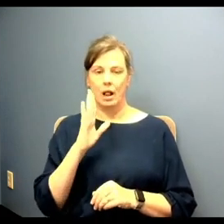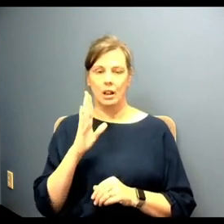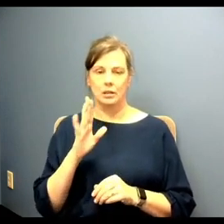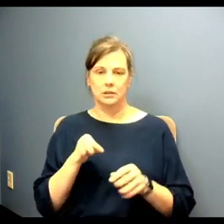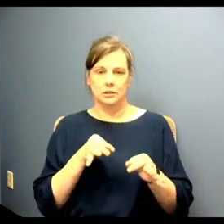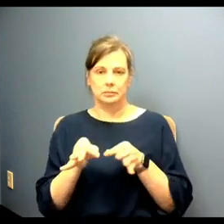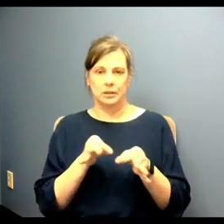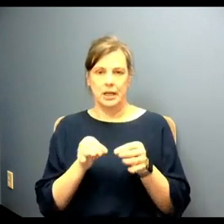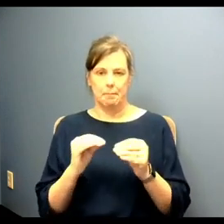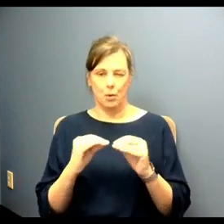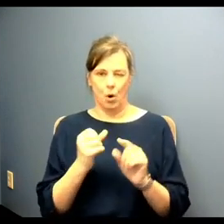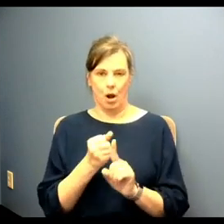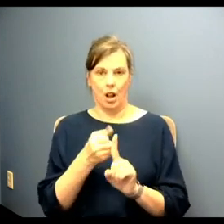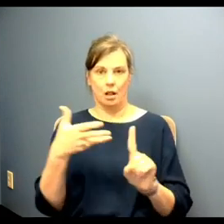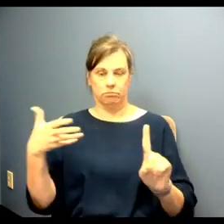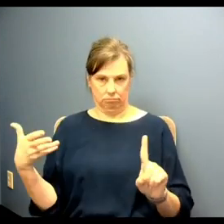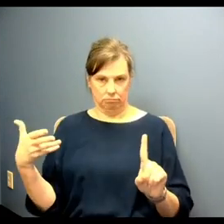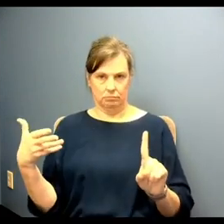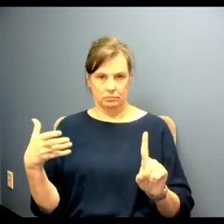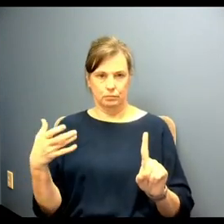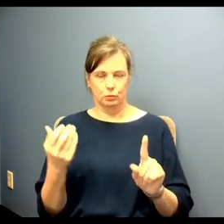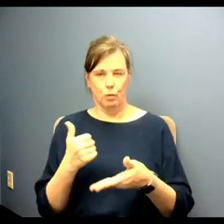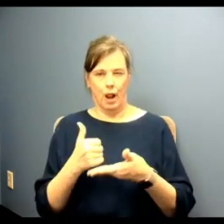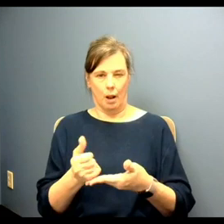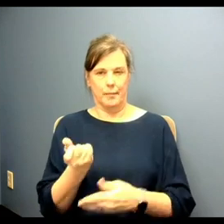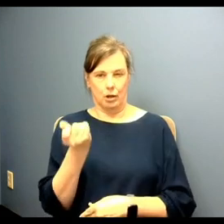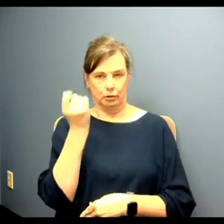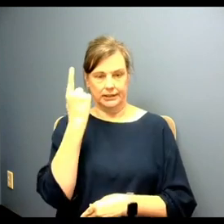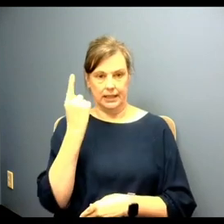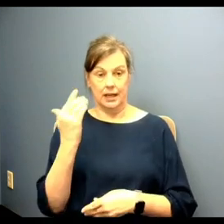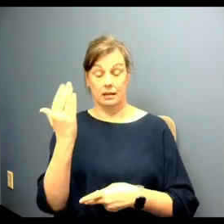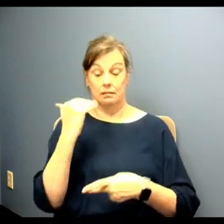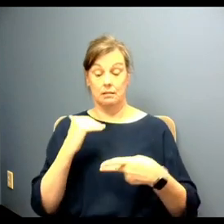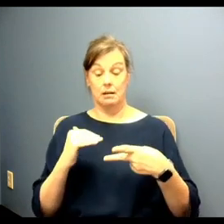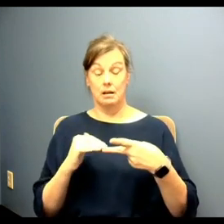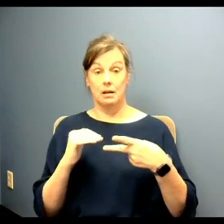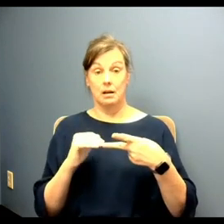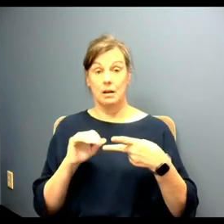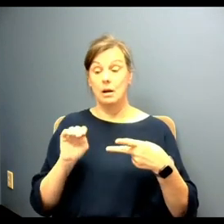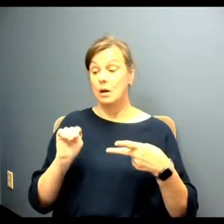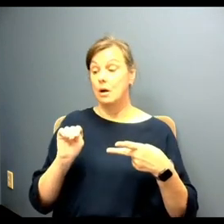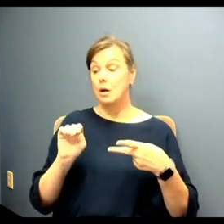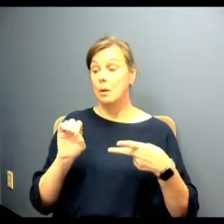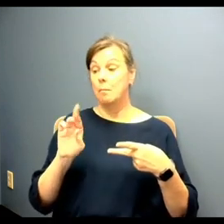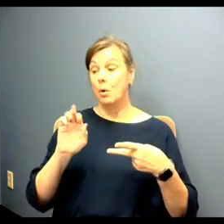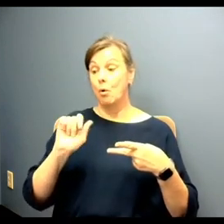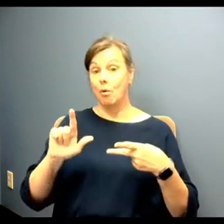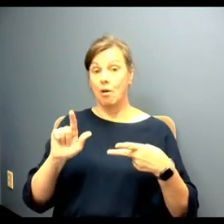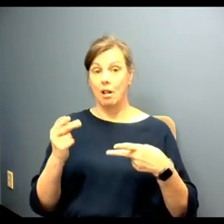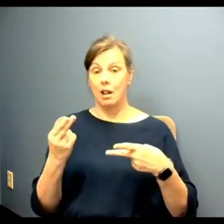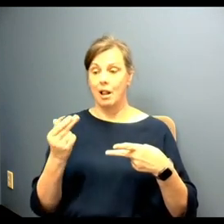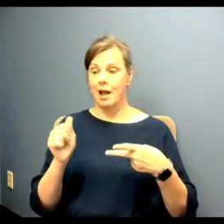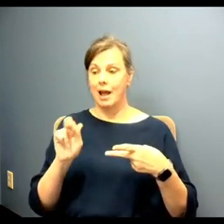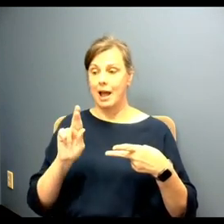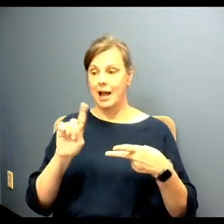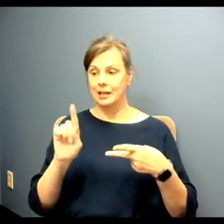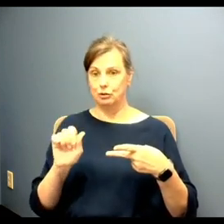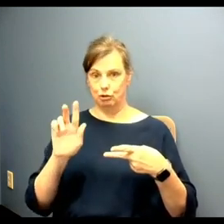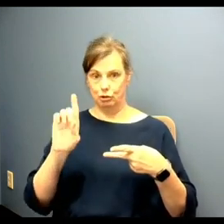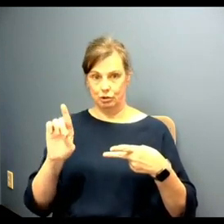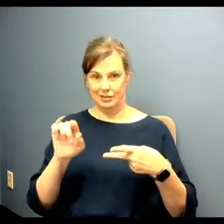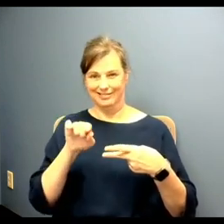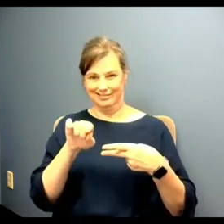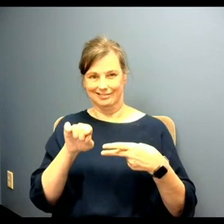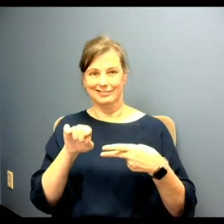example of adverse selection, which will help make some sense. Moral hazard is defined as one party